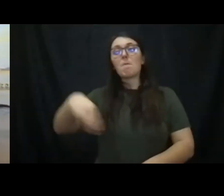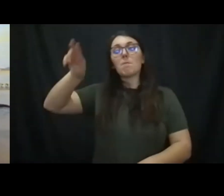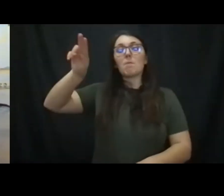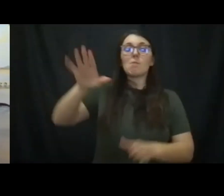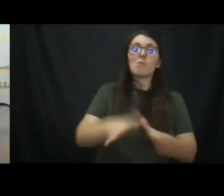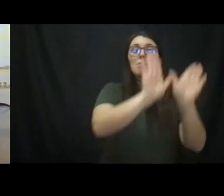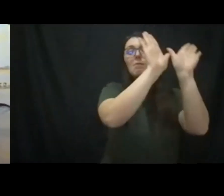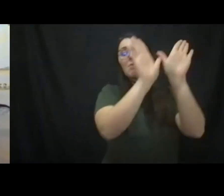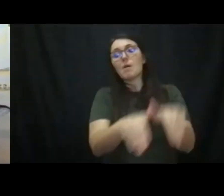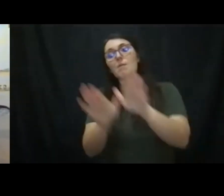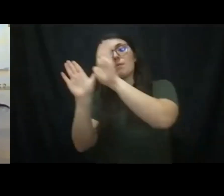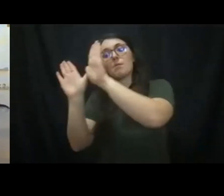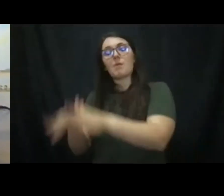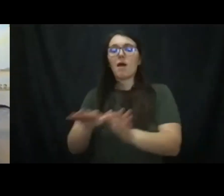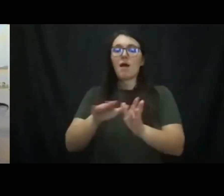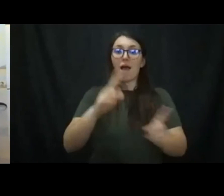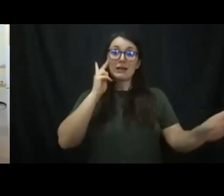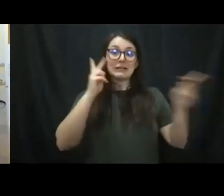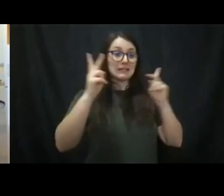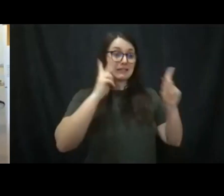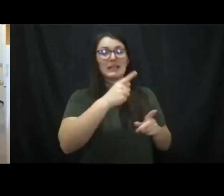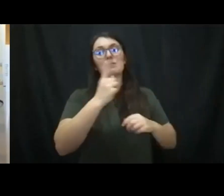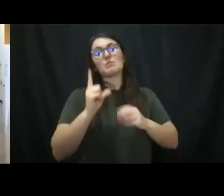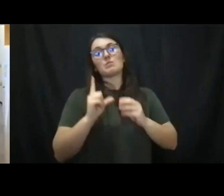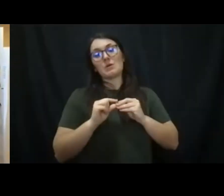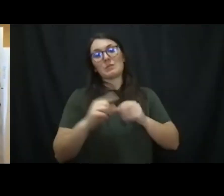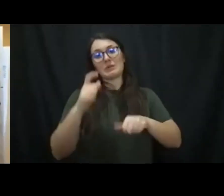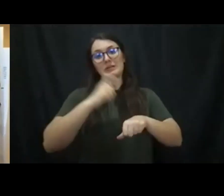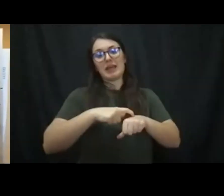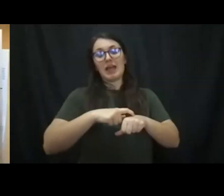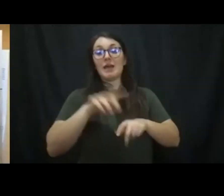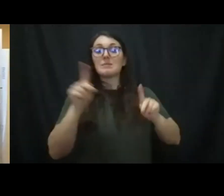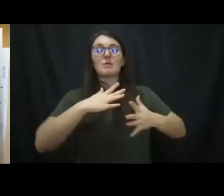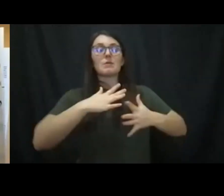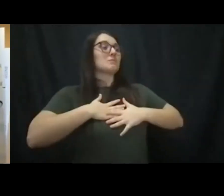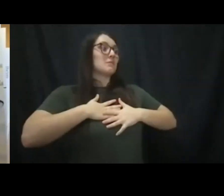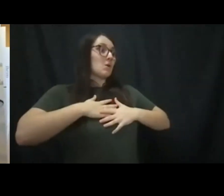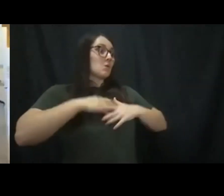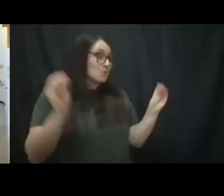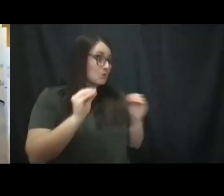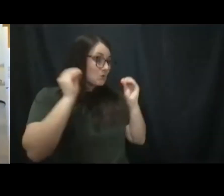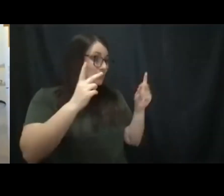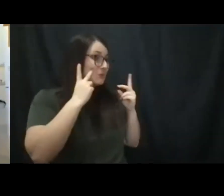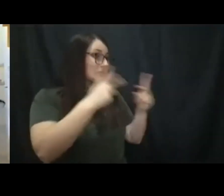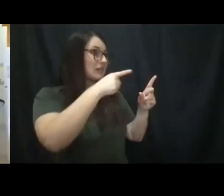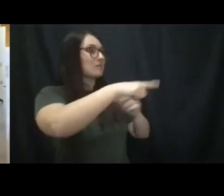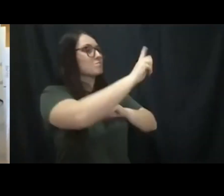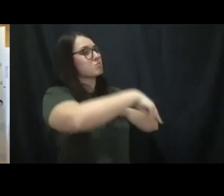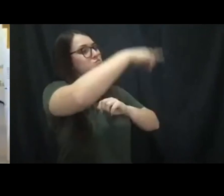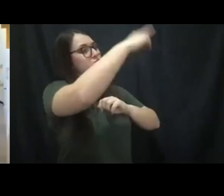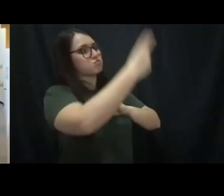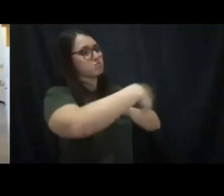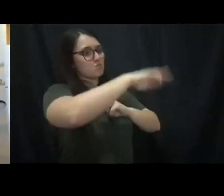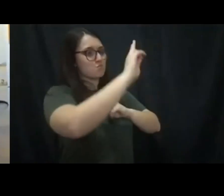him one last time. They oohed when he slapped his tail, and they awed when he leapt into the air and